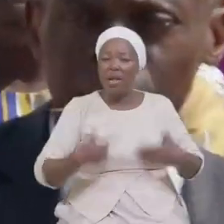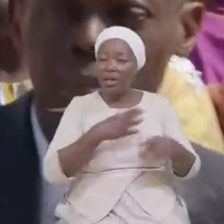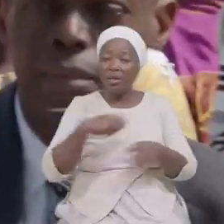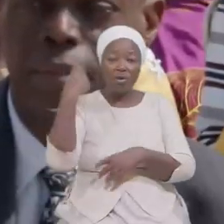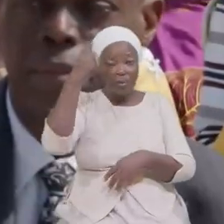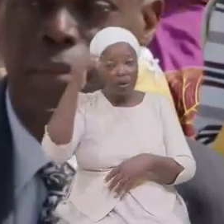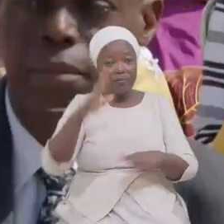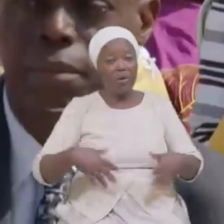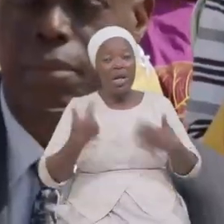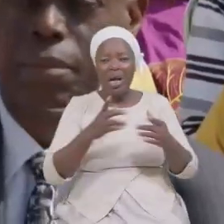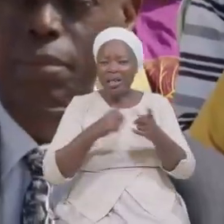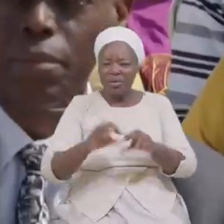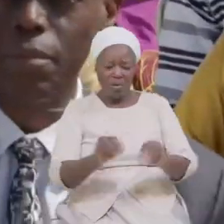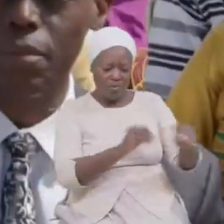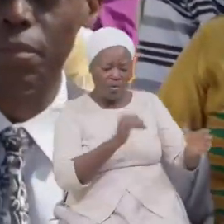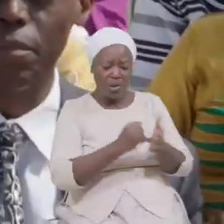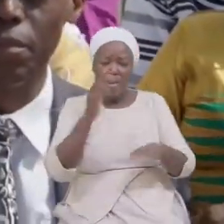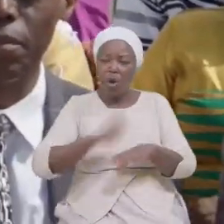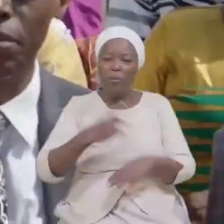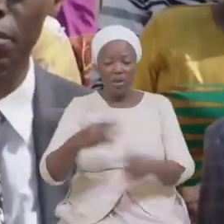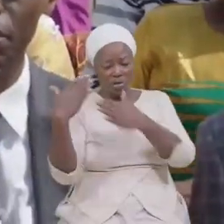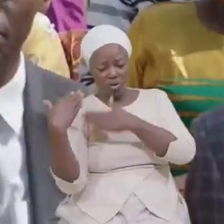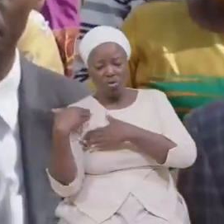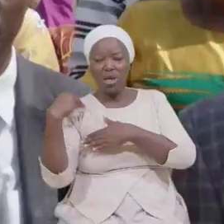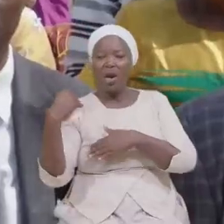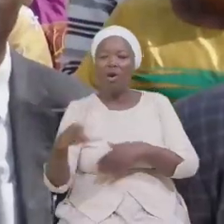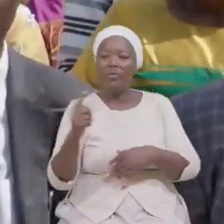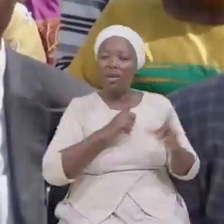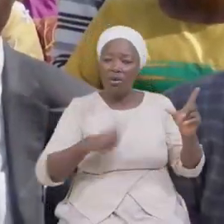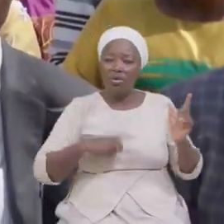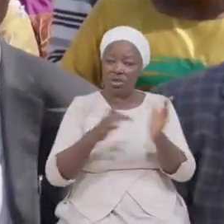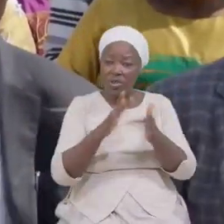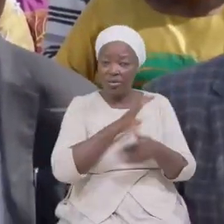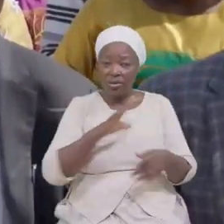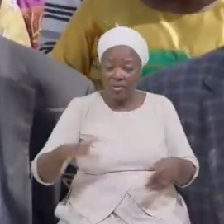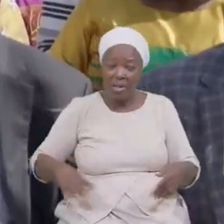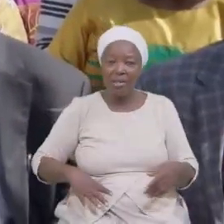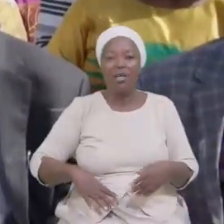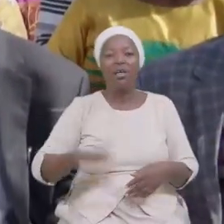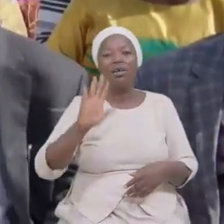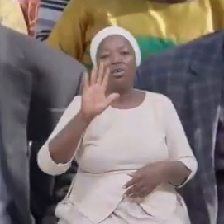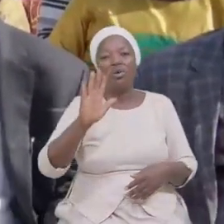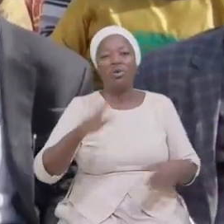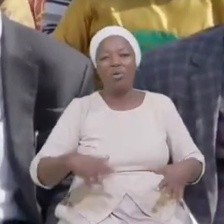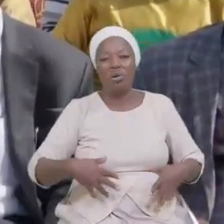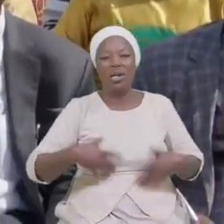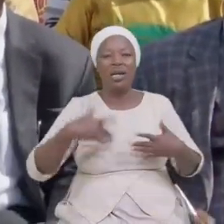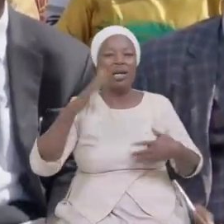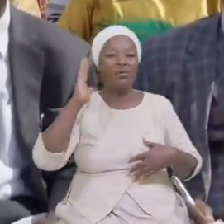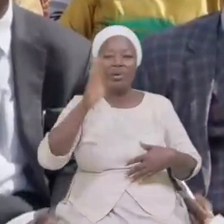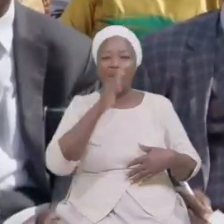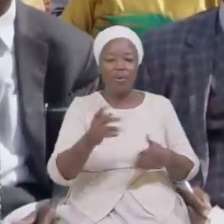life, and you lay it on the shoulder of the Lord Jesus Christ, your life will be straightened out